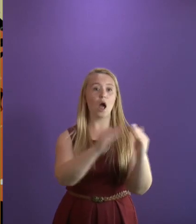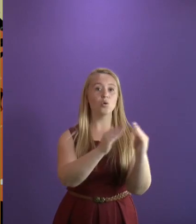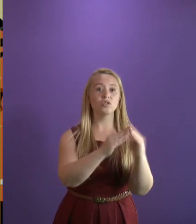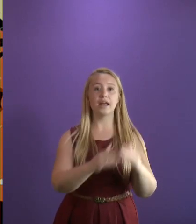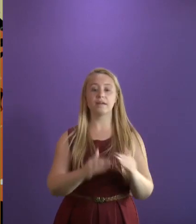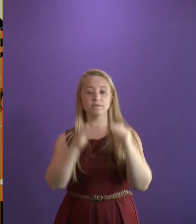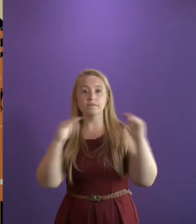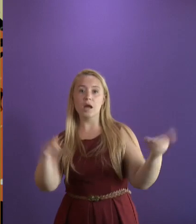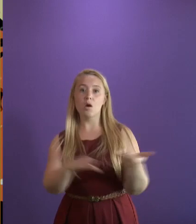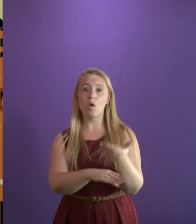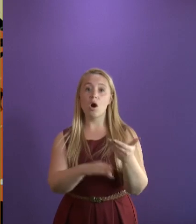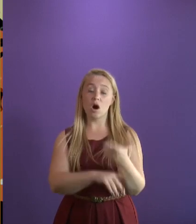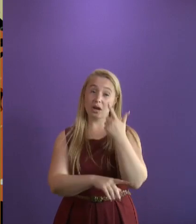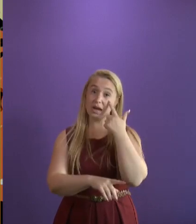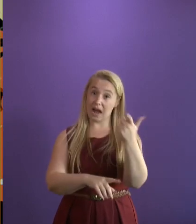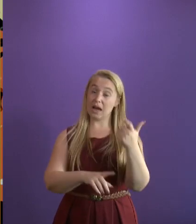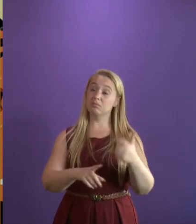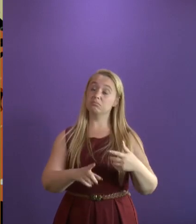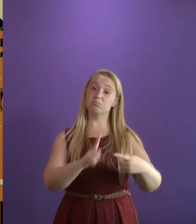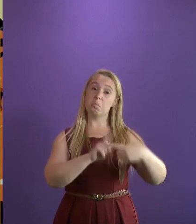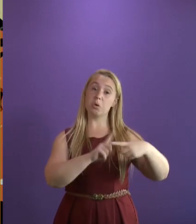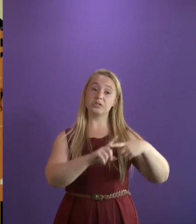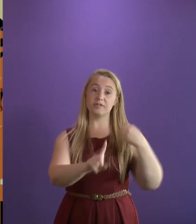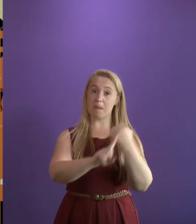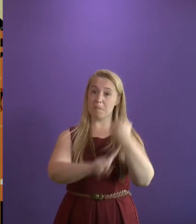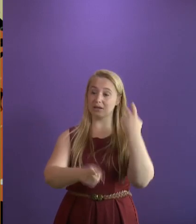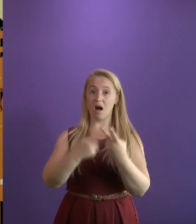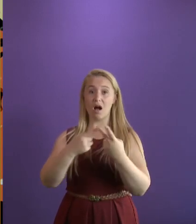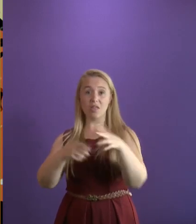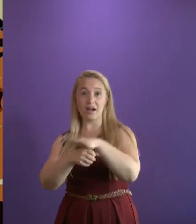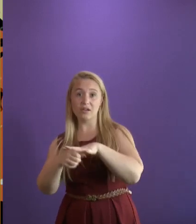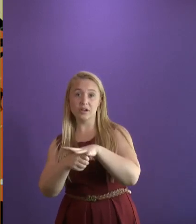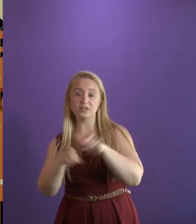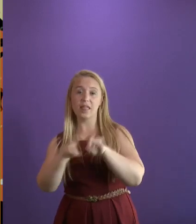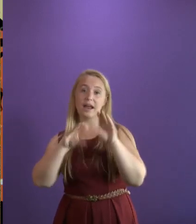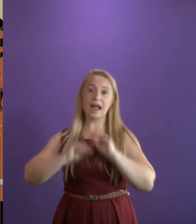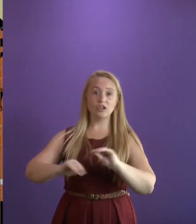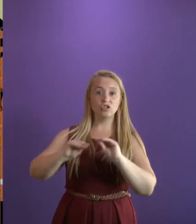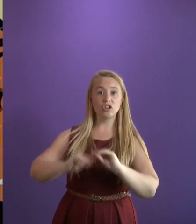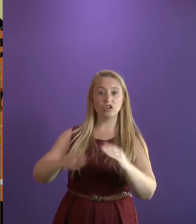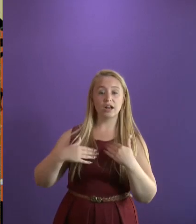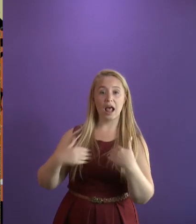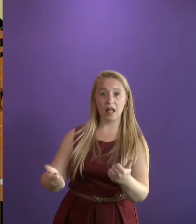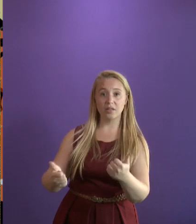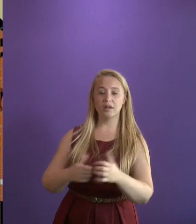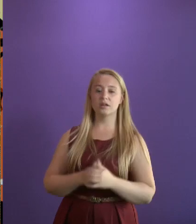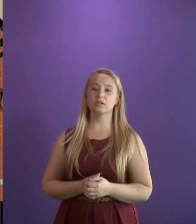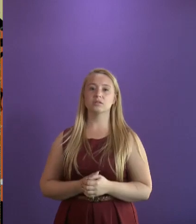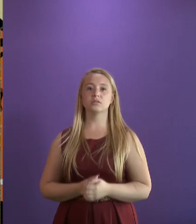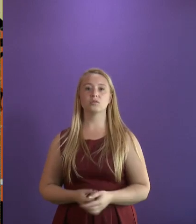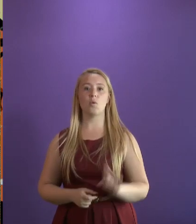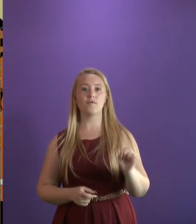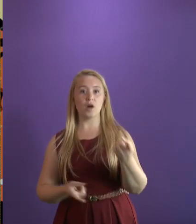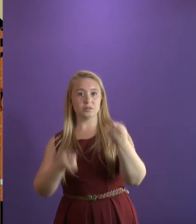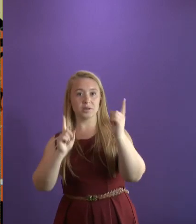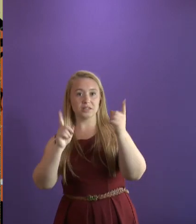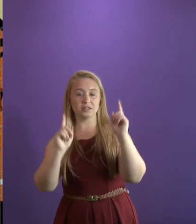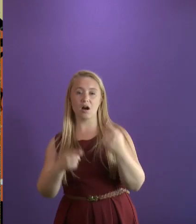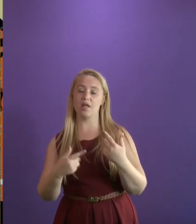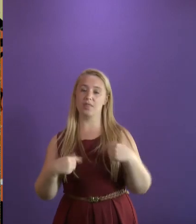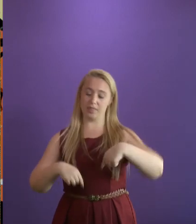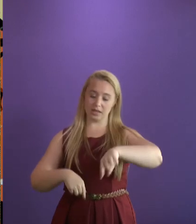a positive impact on other areas of life, for example, health and education. Can I just welcome the First Minister's announcement in the programme for government